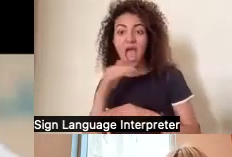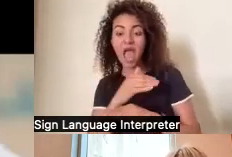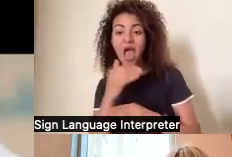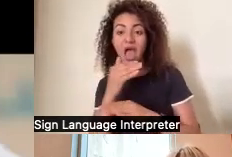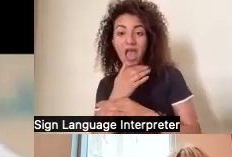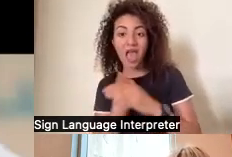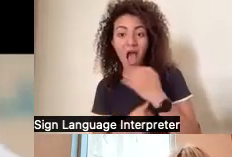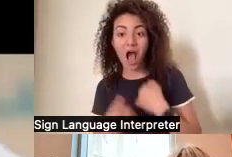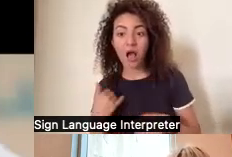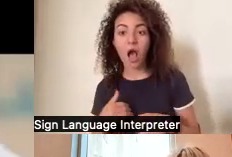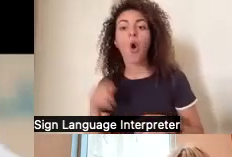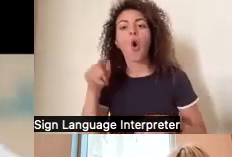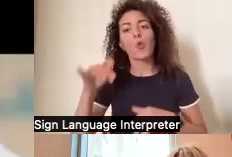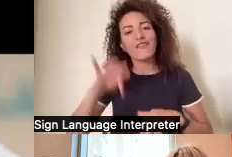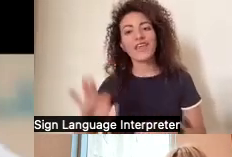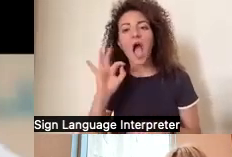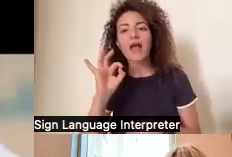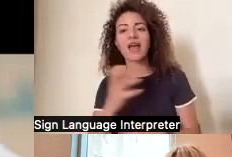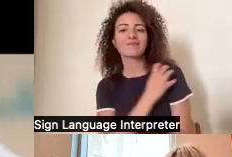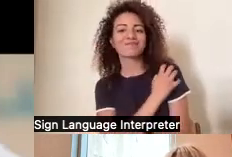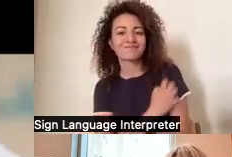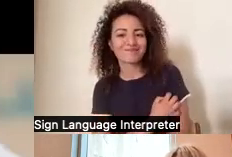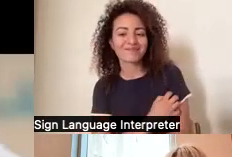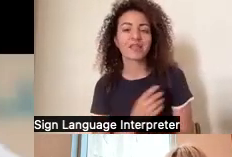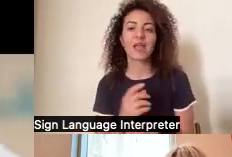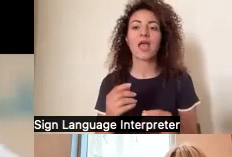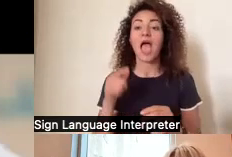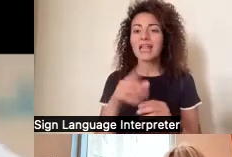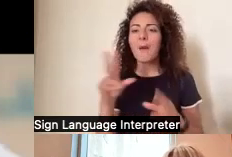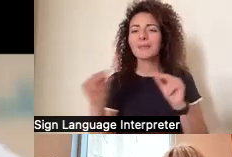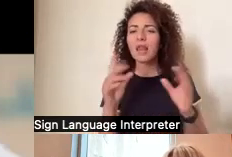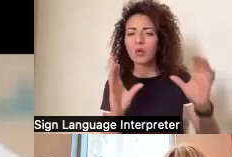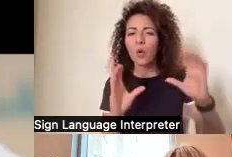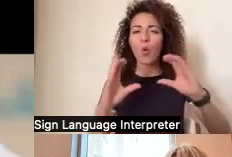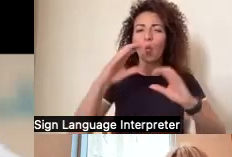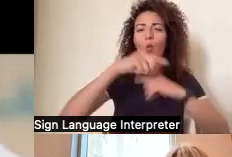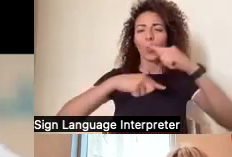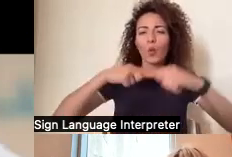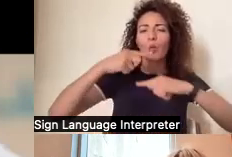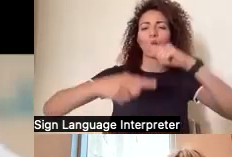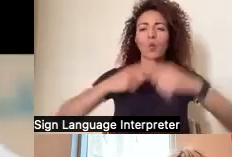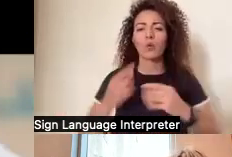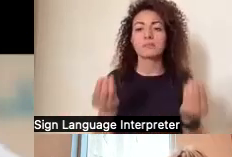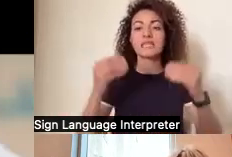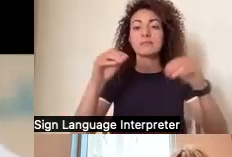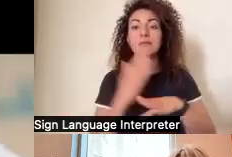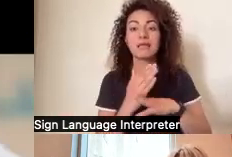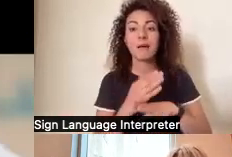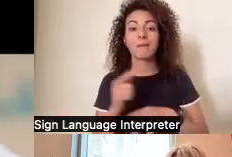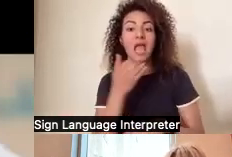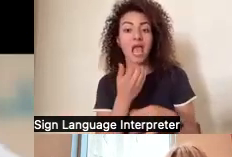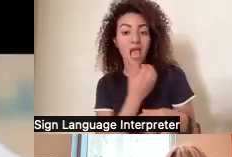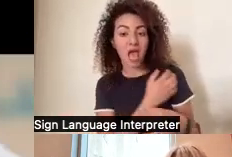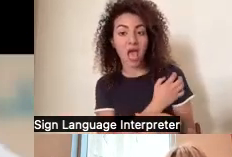need to really get to grips with this vicious circle. One of our participants in